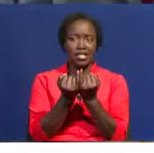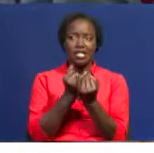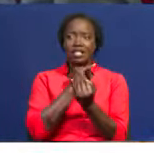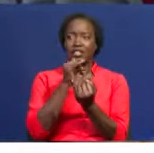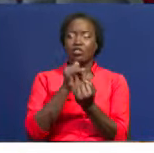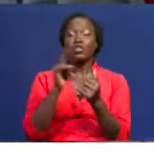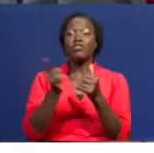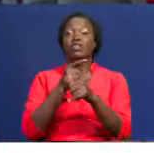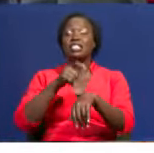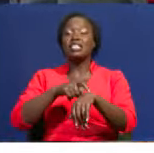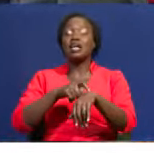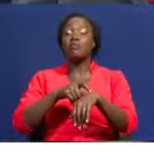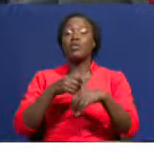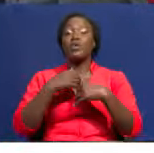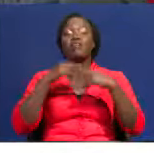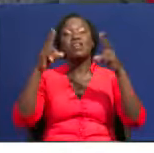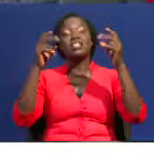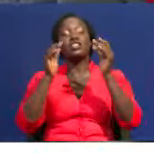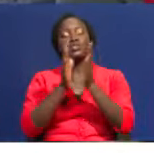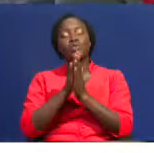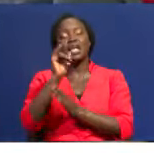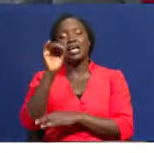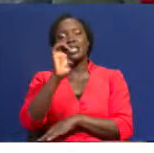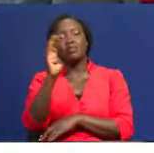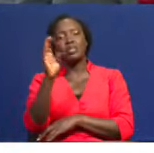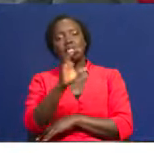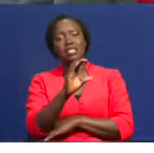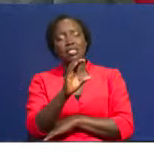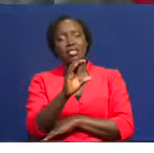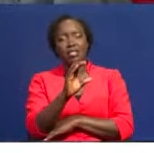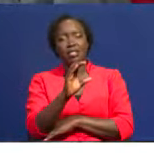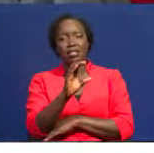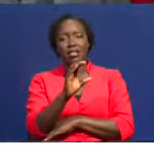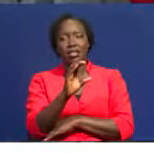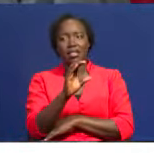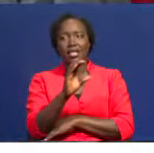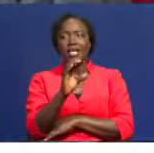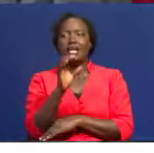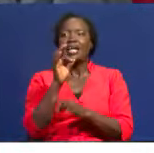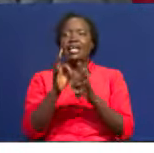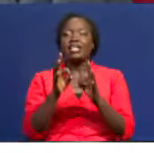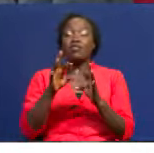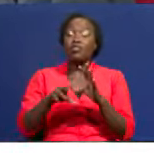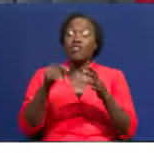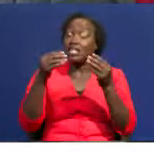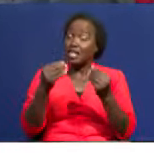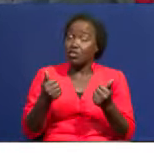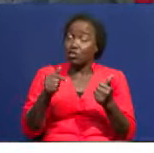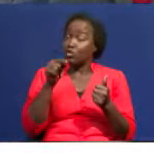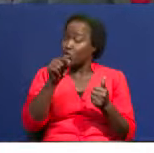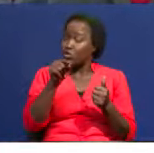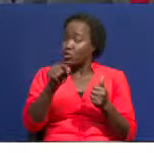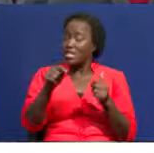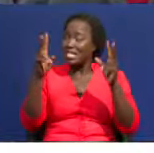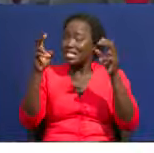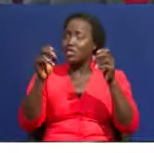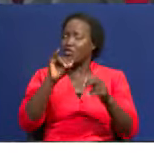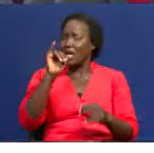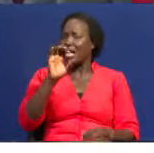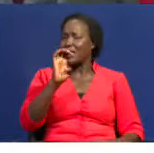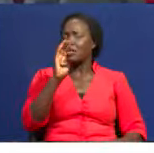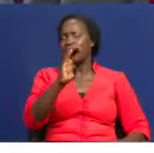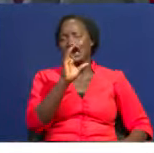the first time we've had issues with IBC. If we find a solution to this issue of